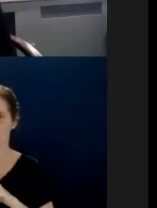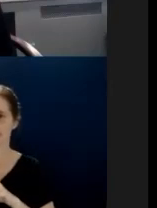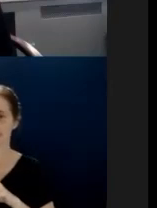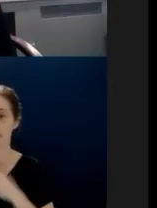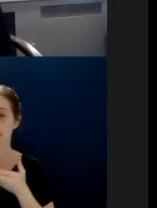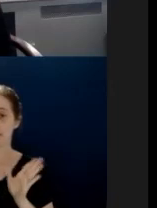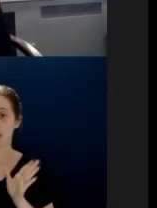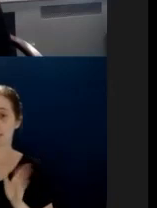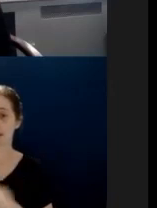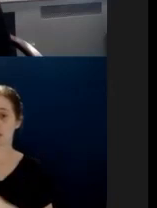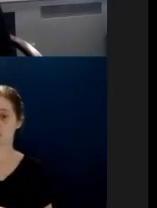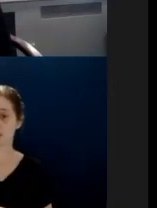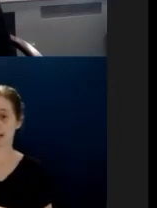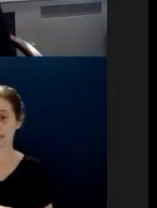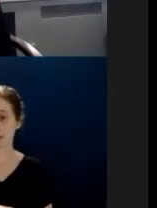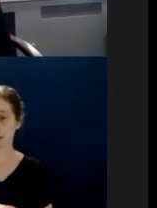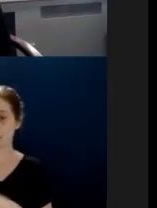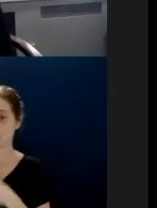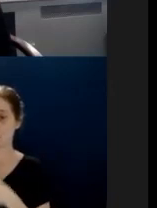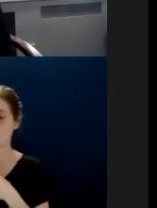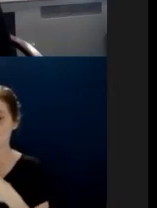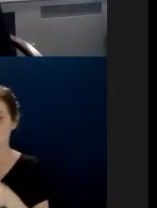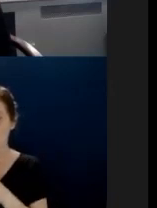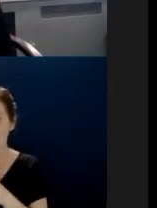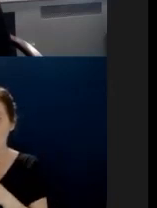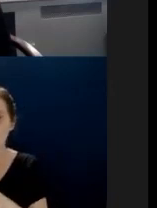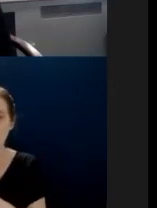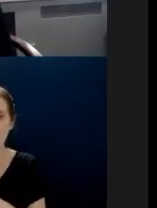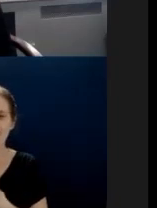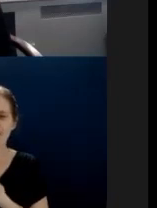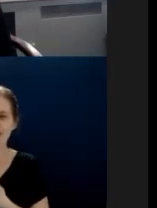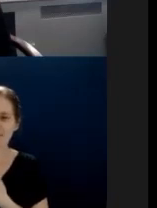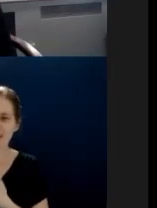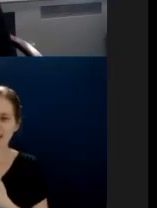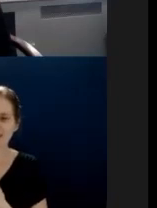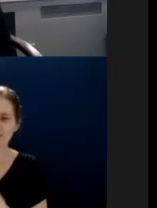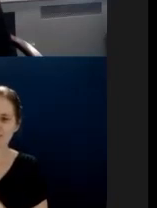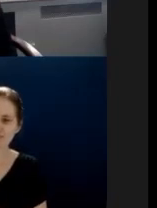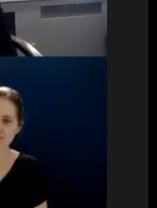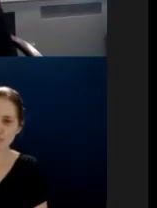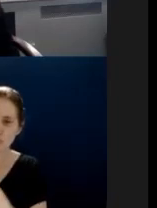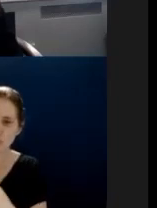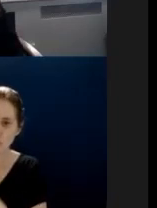to the polling place or from the parking area to the polling place?